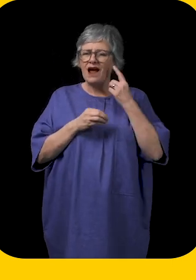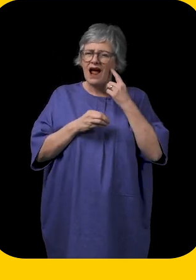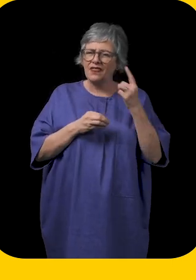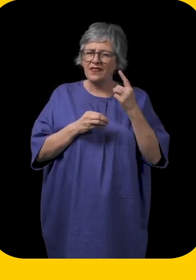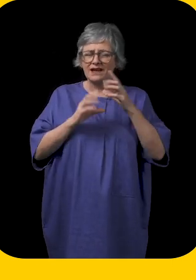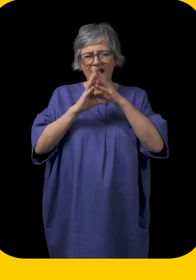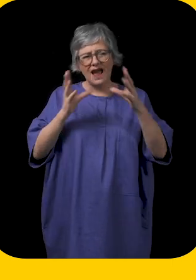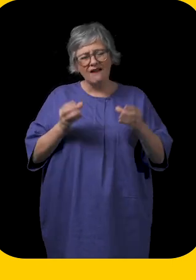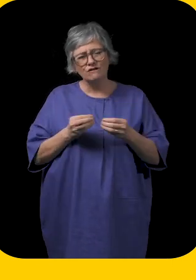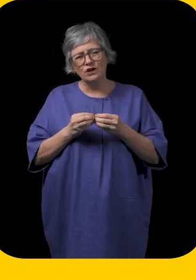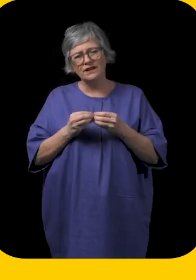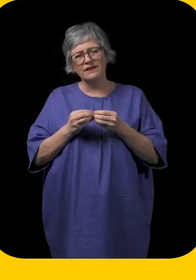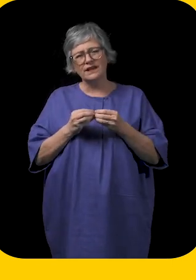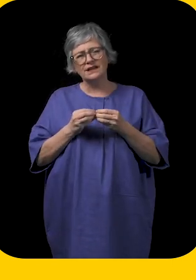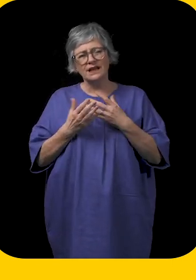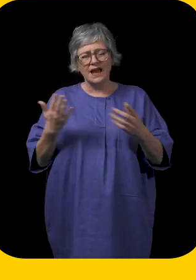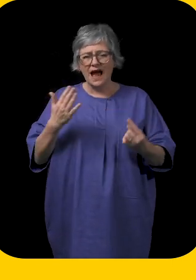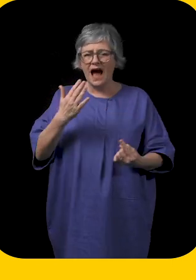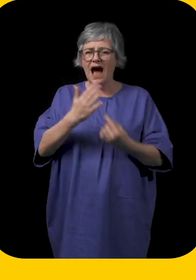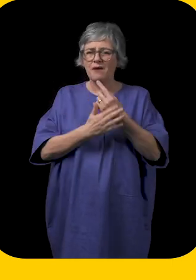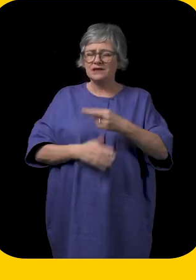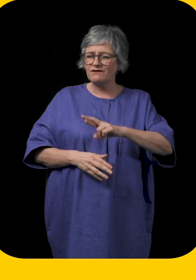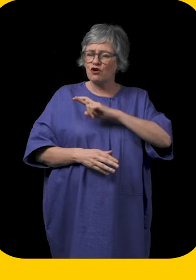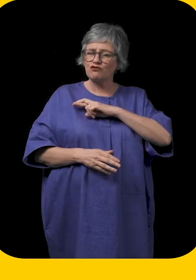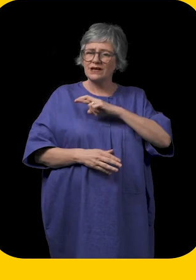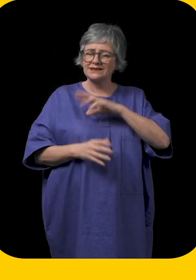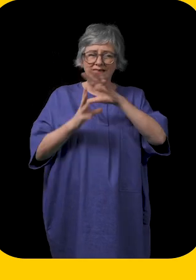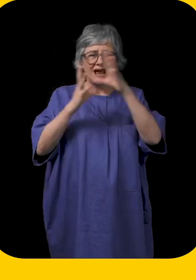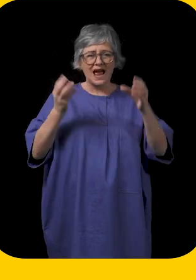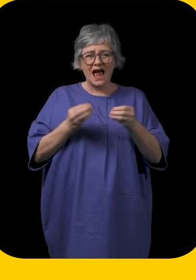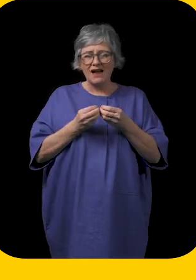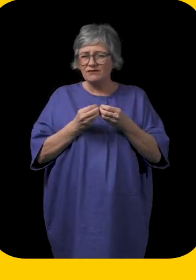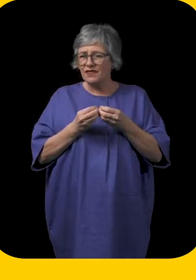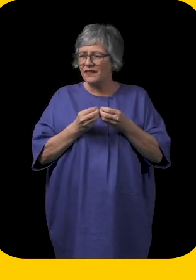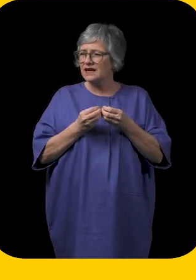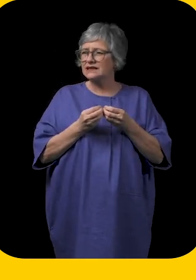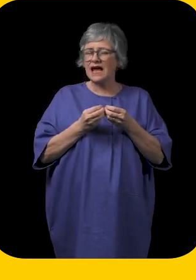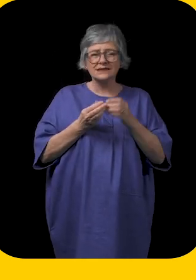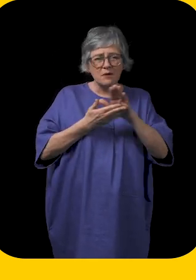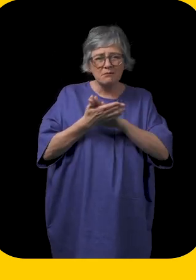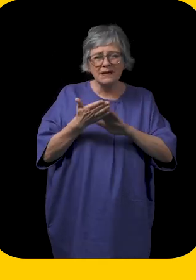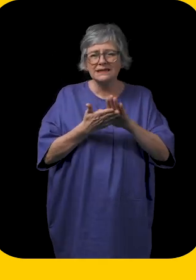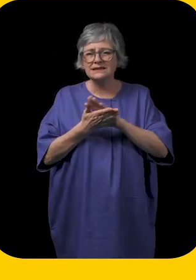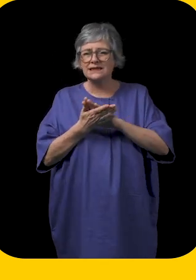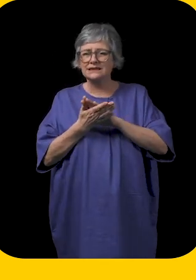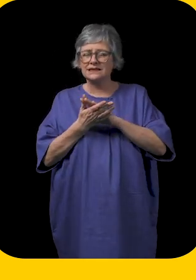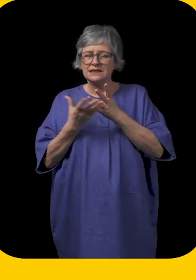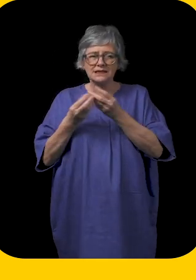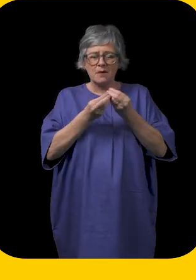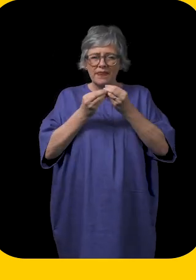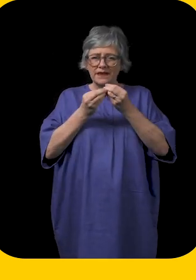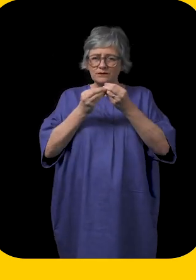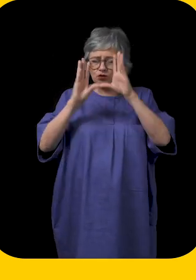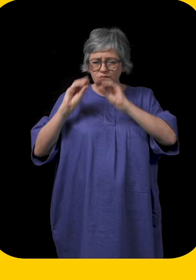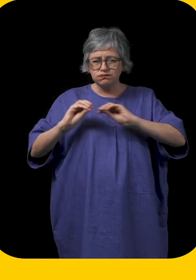are creative. I think, everything happens for a reason. Everything has a